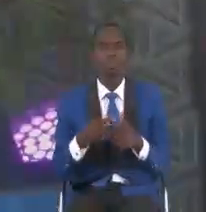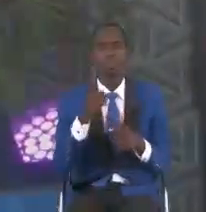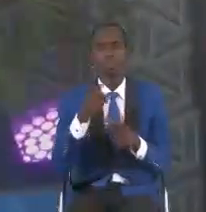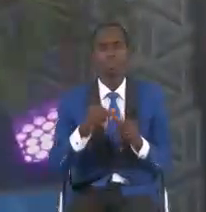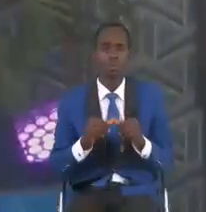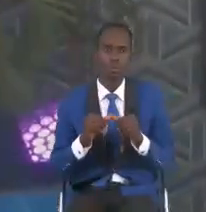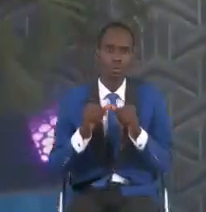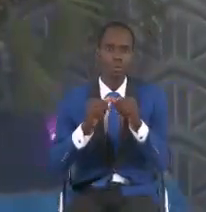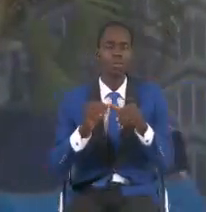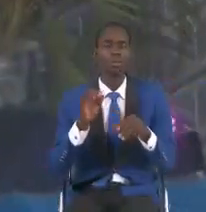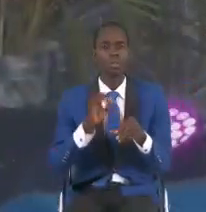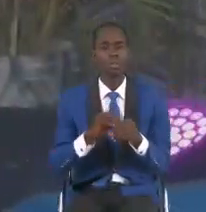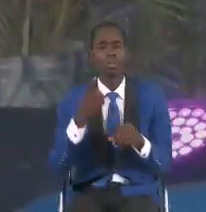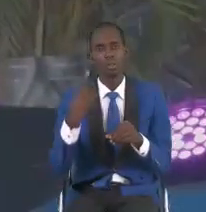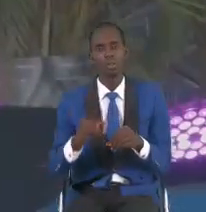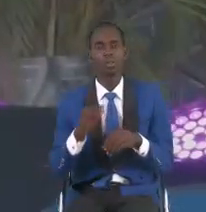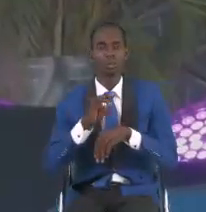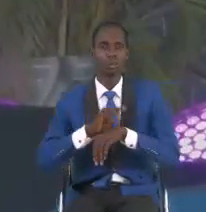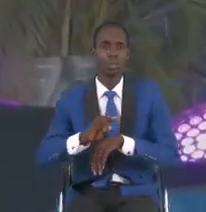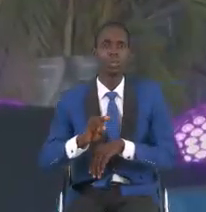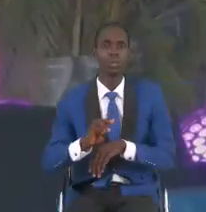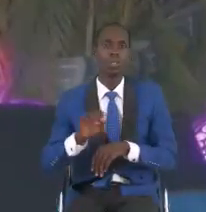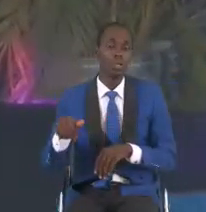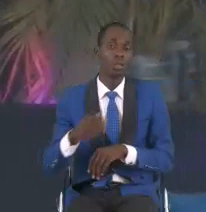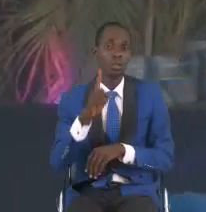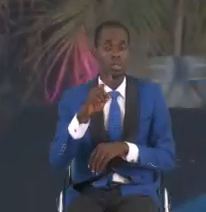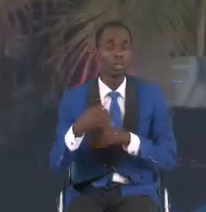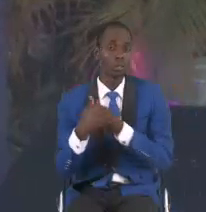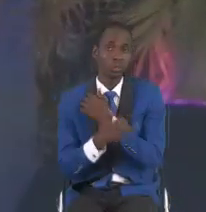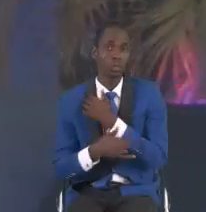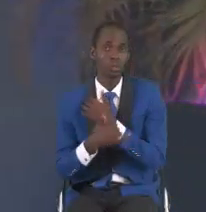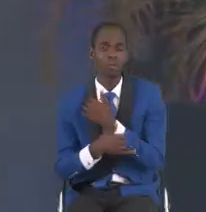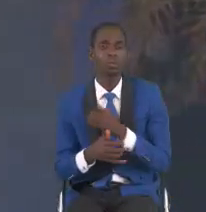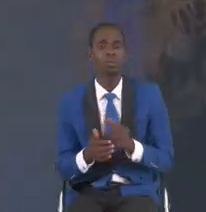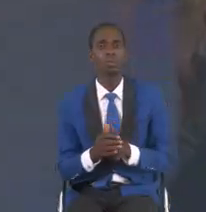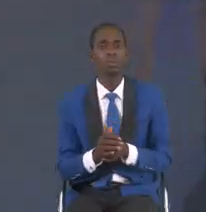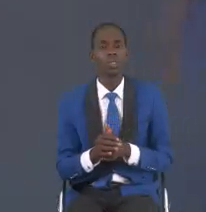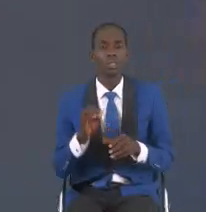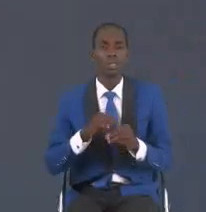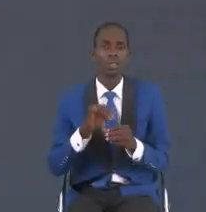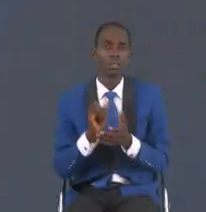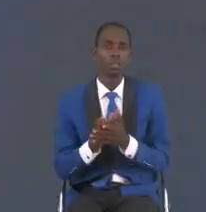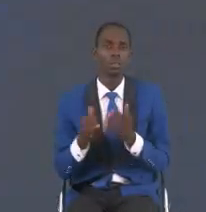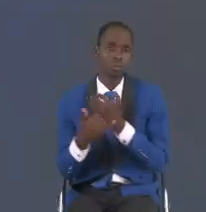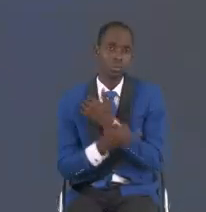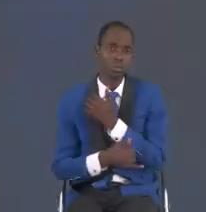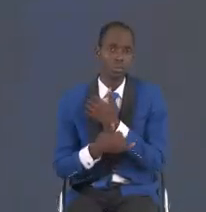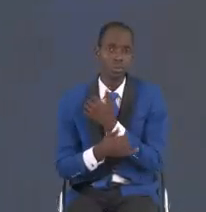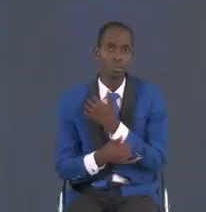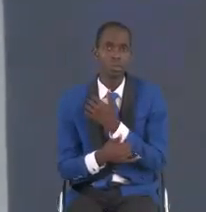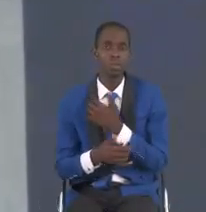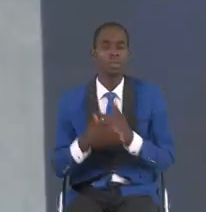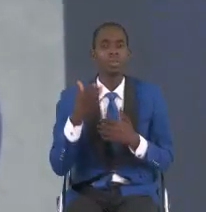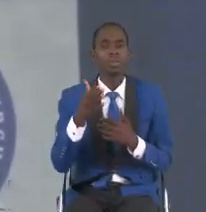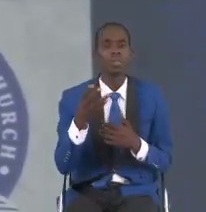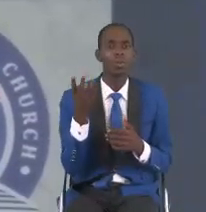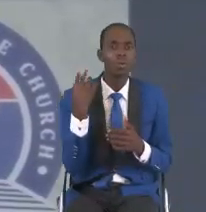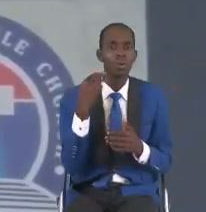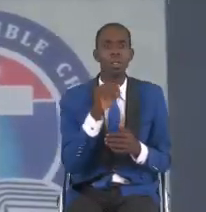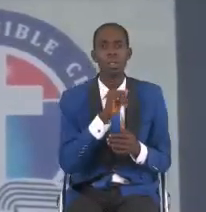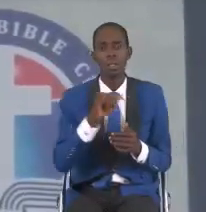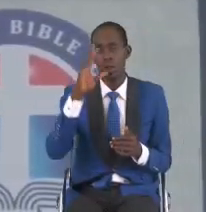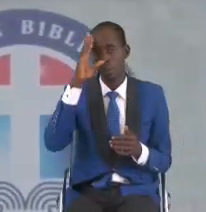in ministry. Another country. In that country, there was a man